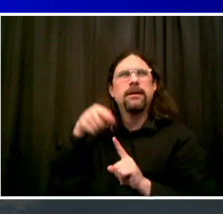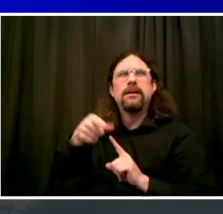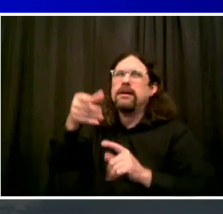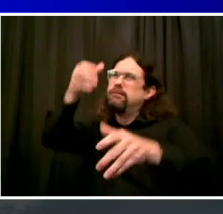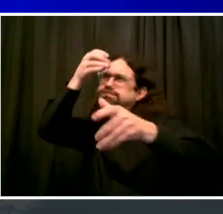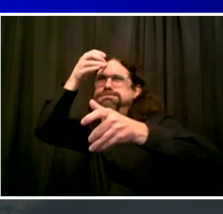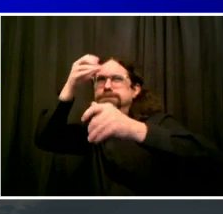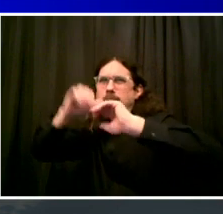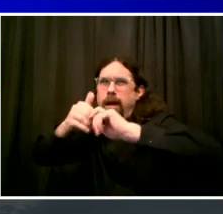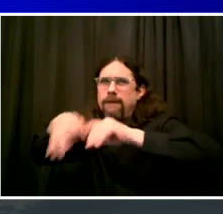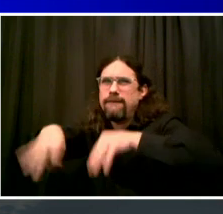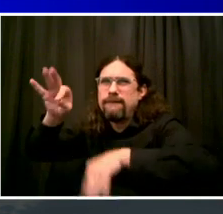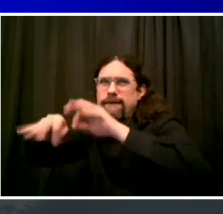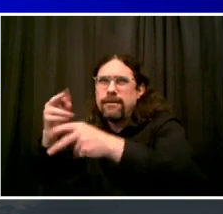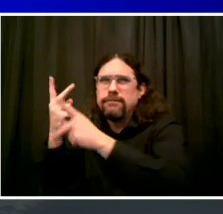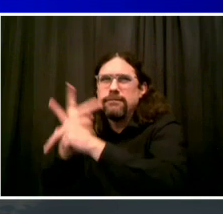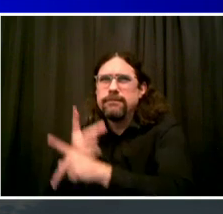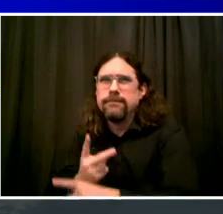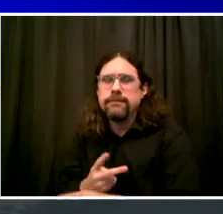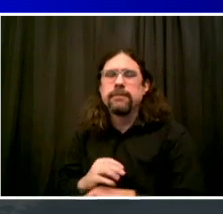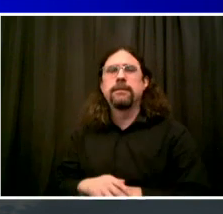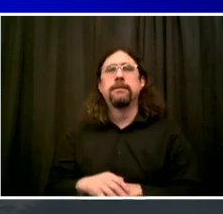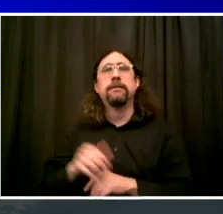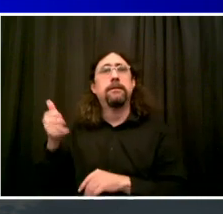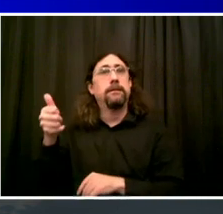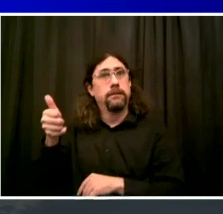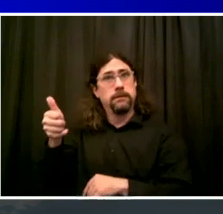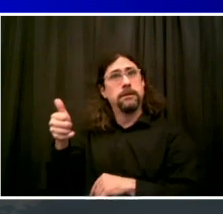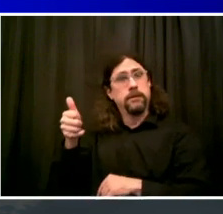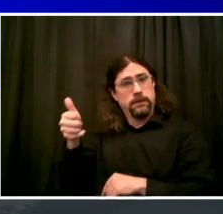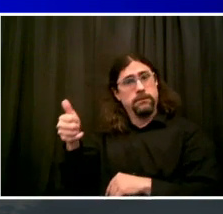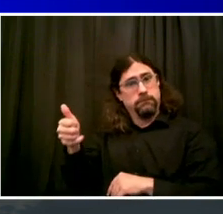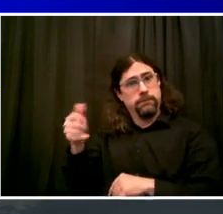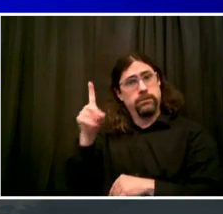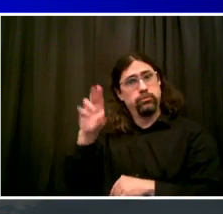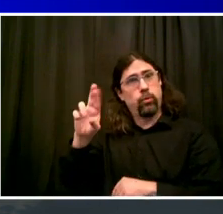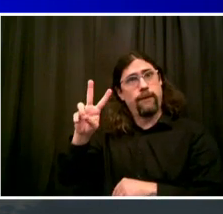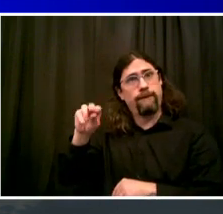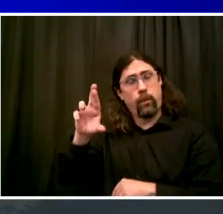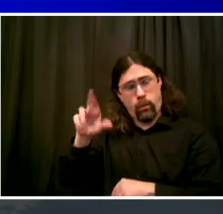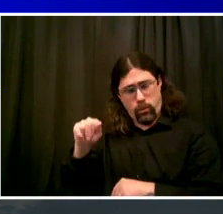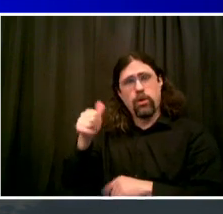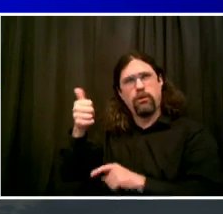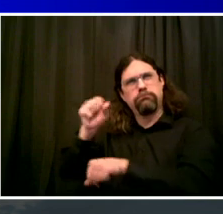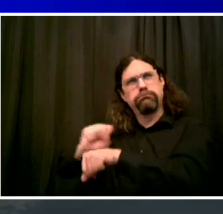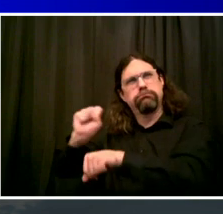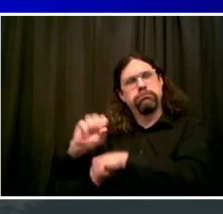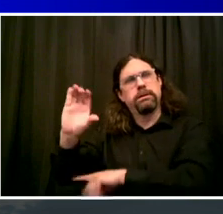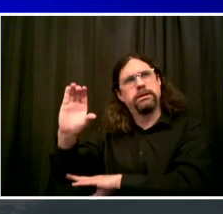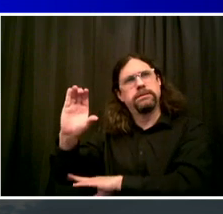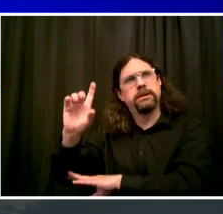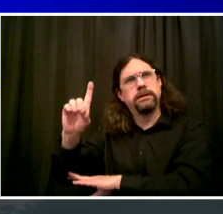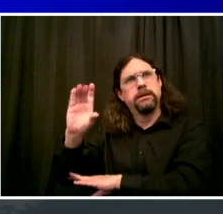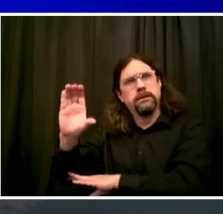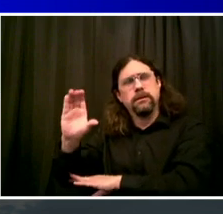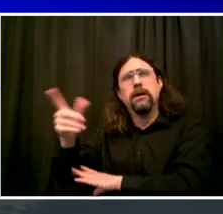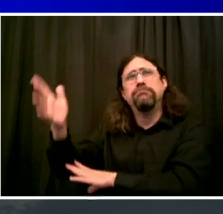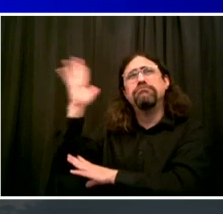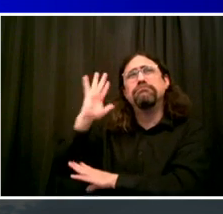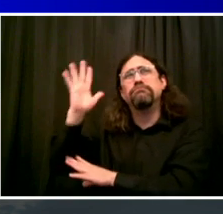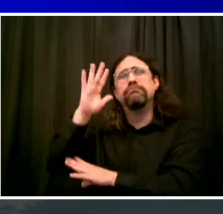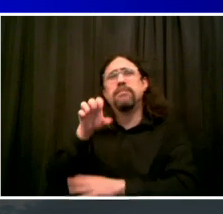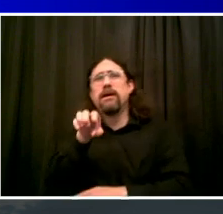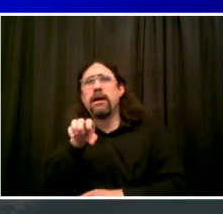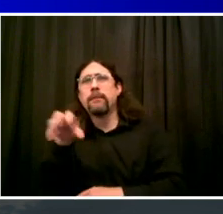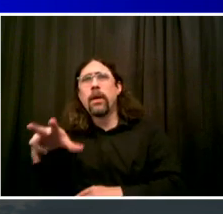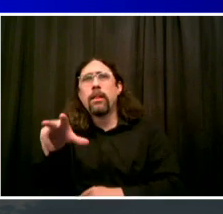on Ebola and literally went into caves in West Africa to learn about the bats who were the